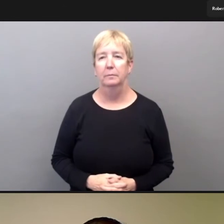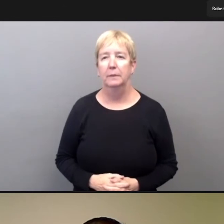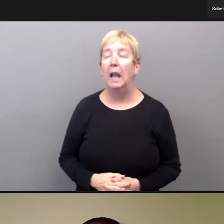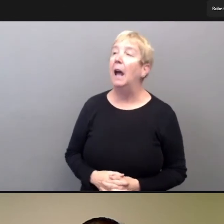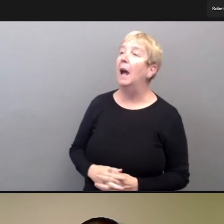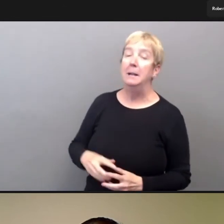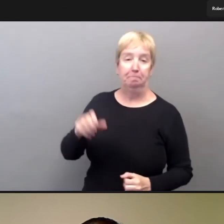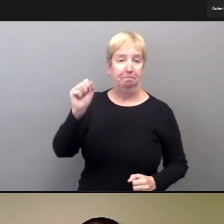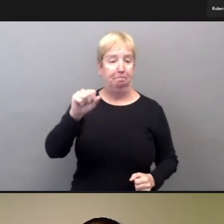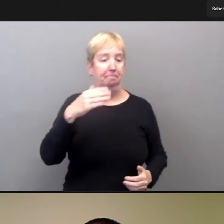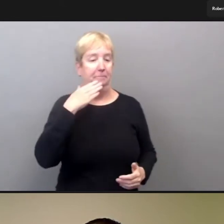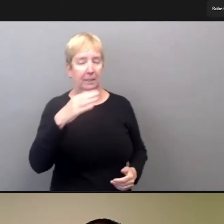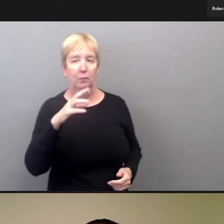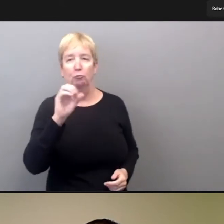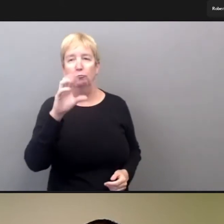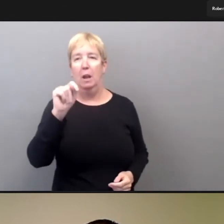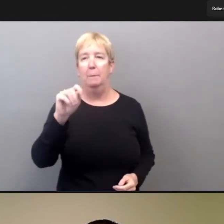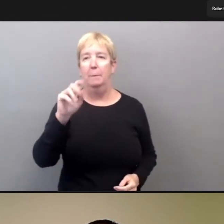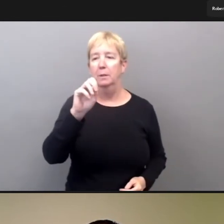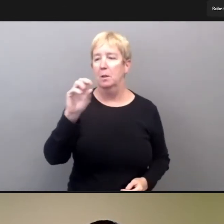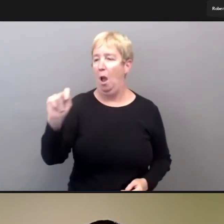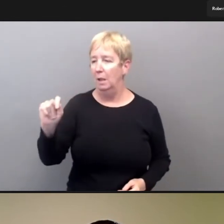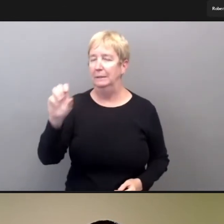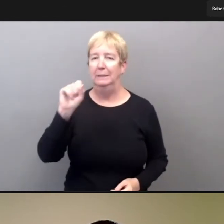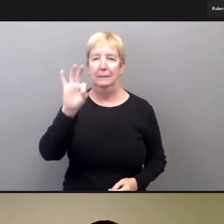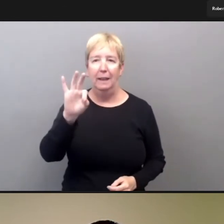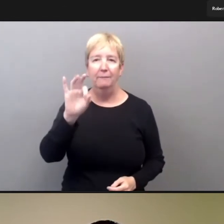Thank you, Robert Knott, Santa Fe, New Mexican. Thank you for